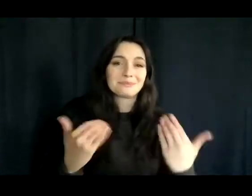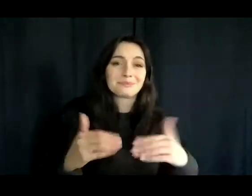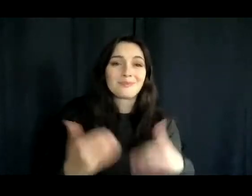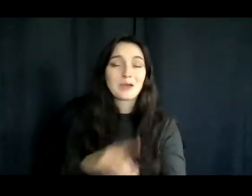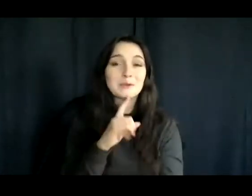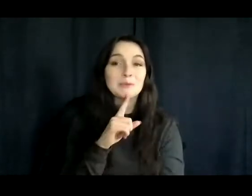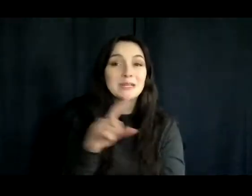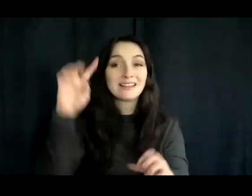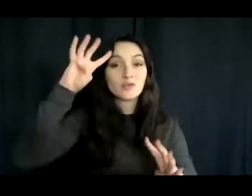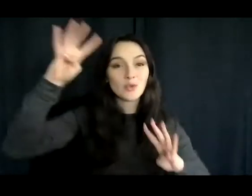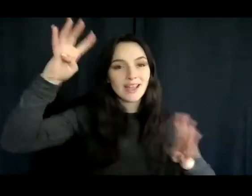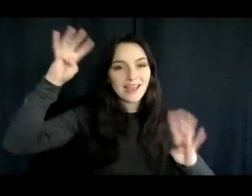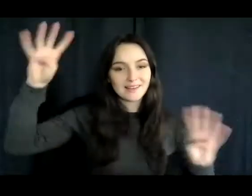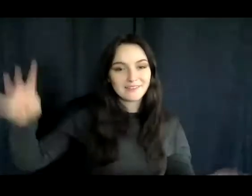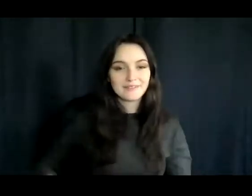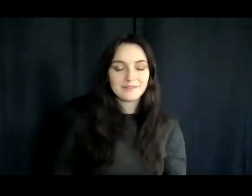it yourself.